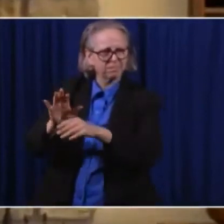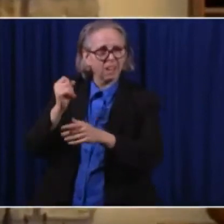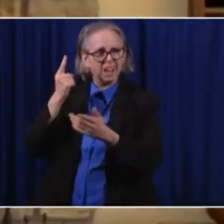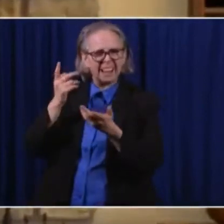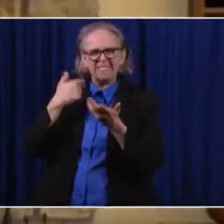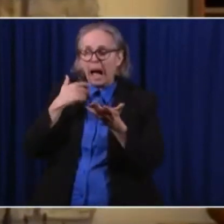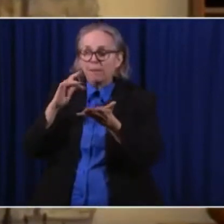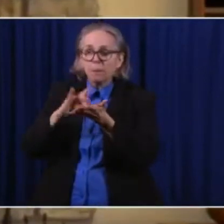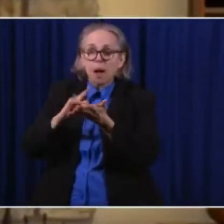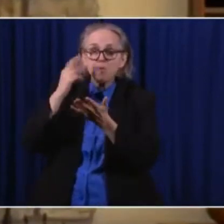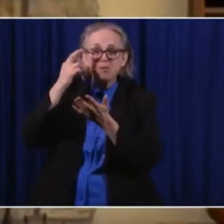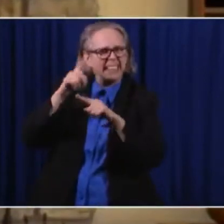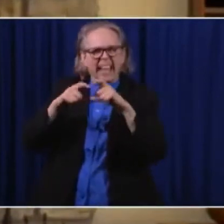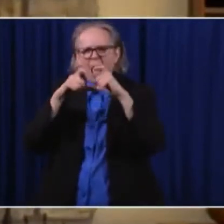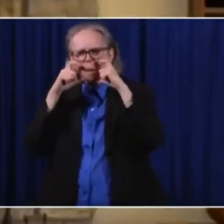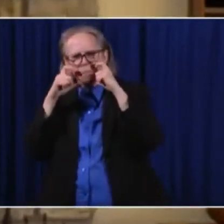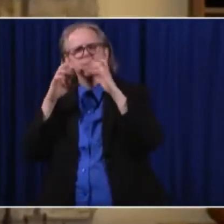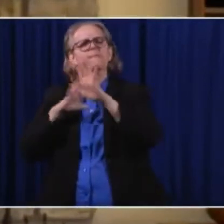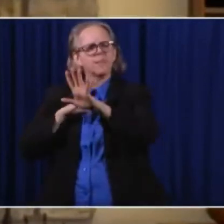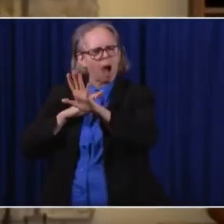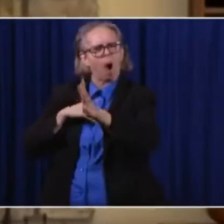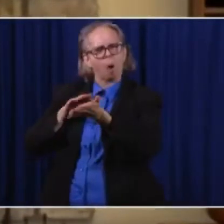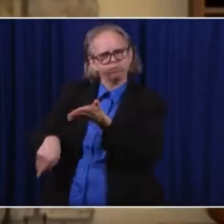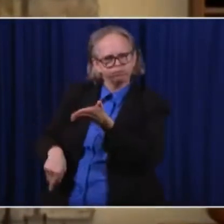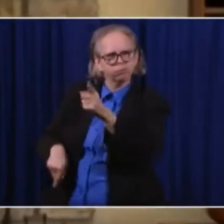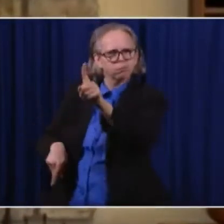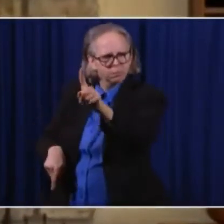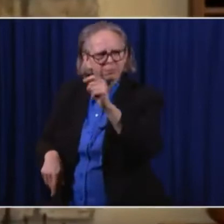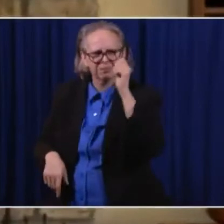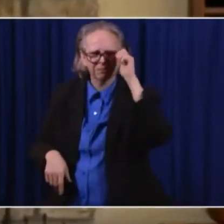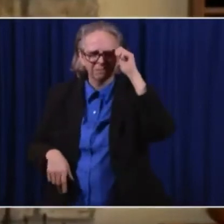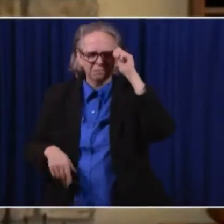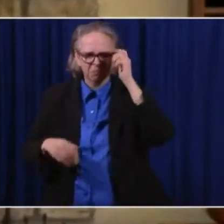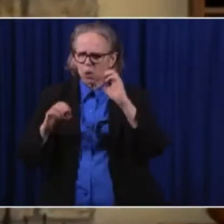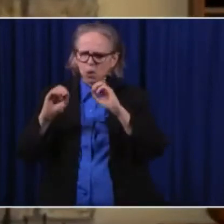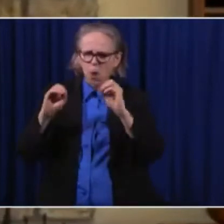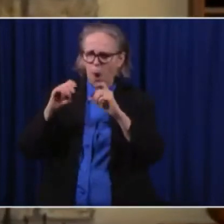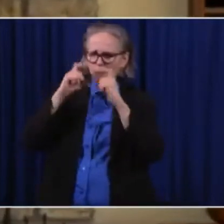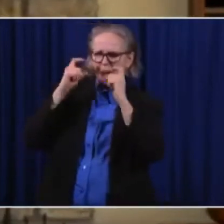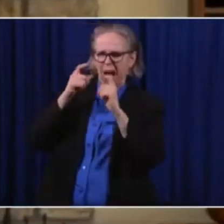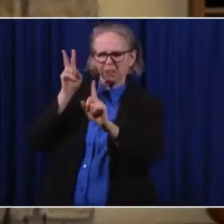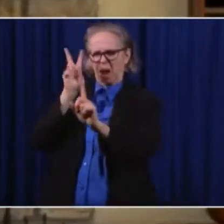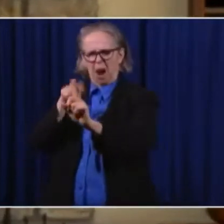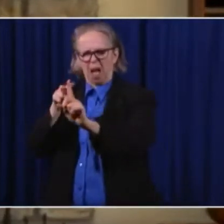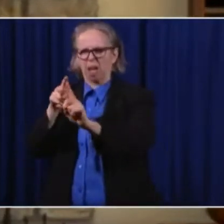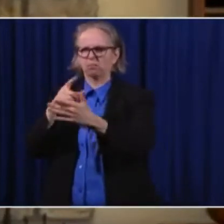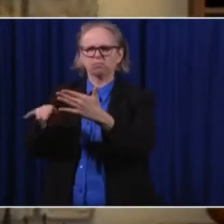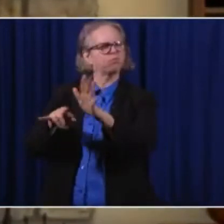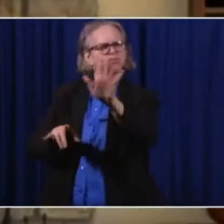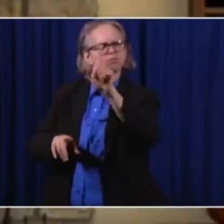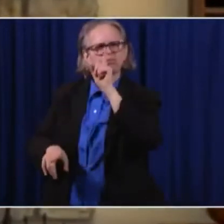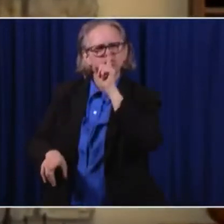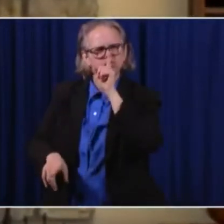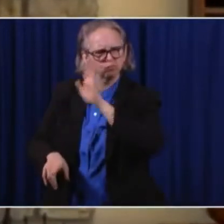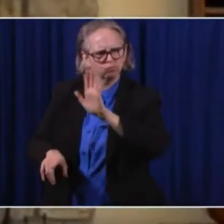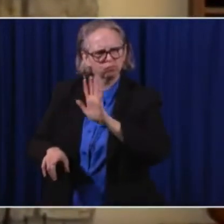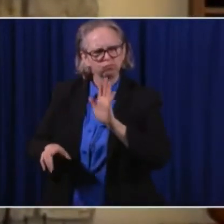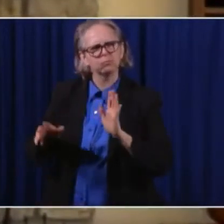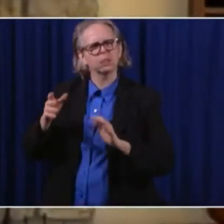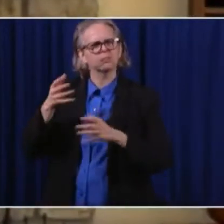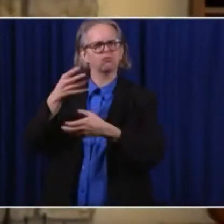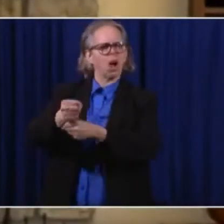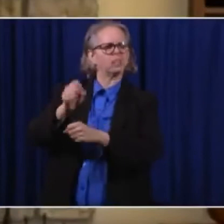medical reasons, and somebody doesn't have a mask, no one should give them a hard time. Let's just assume that they've got a medical reason.